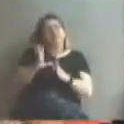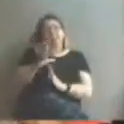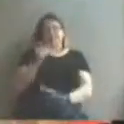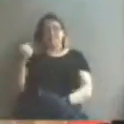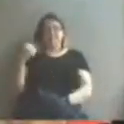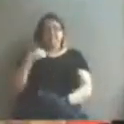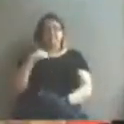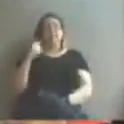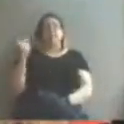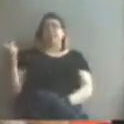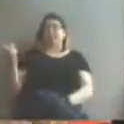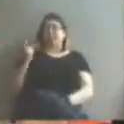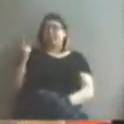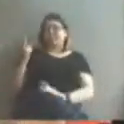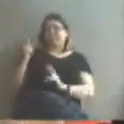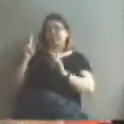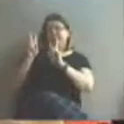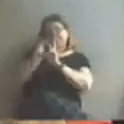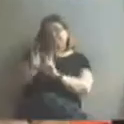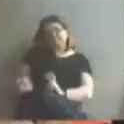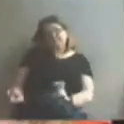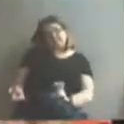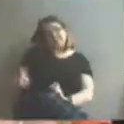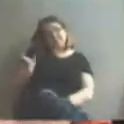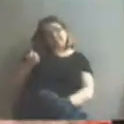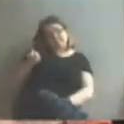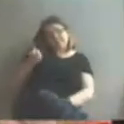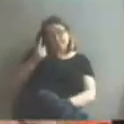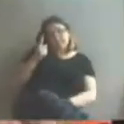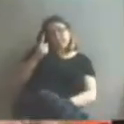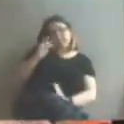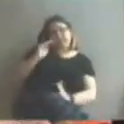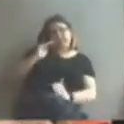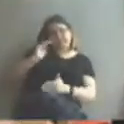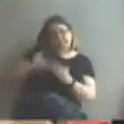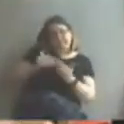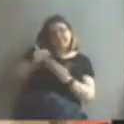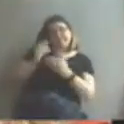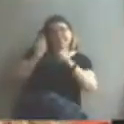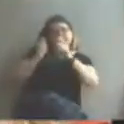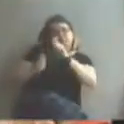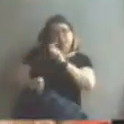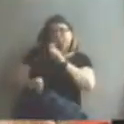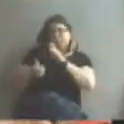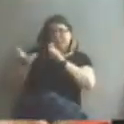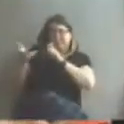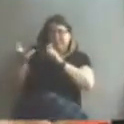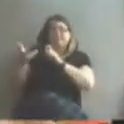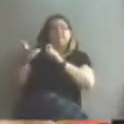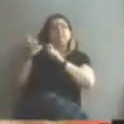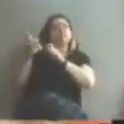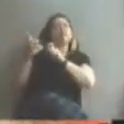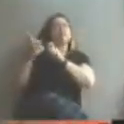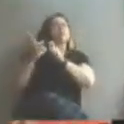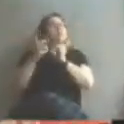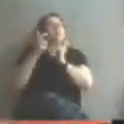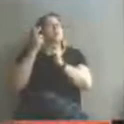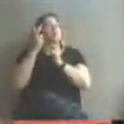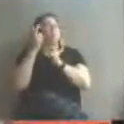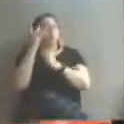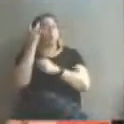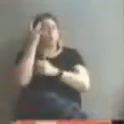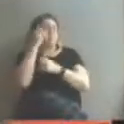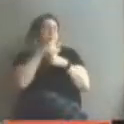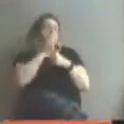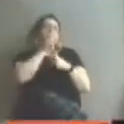go through the process to understand what changes they are requesting. The purpose of that is to make sure